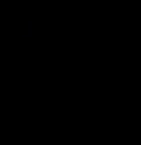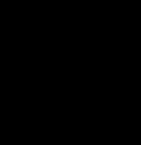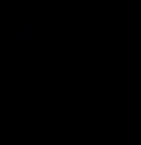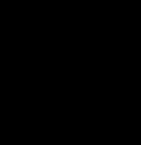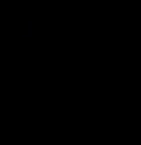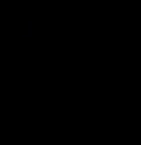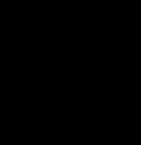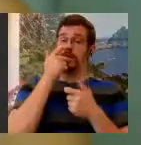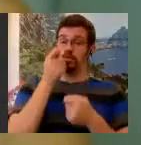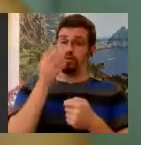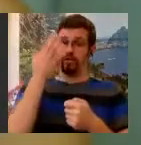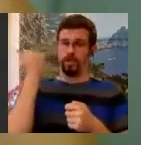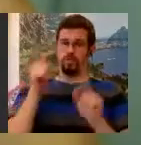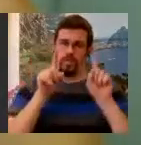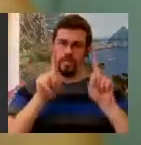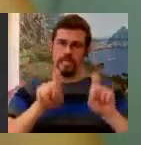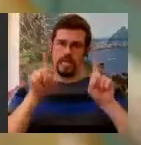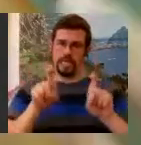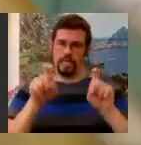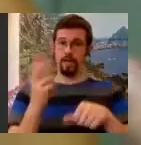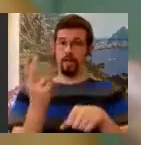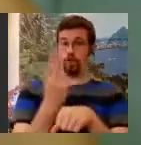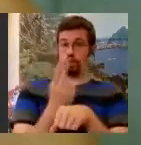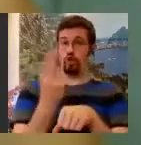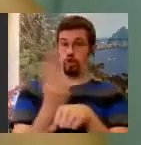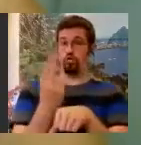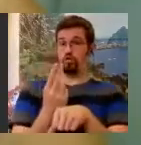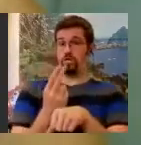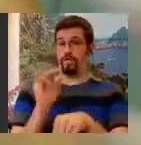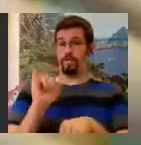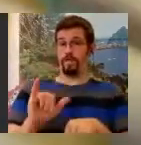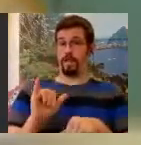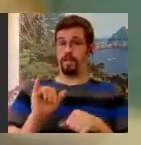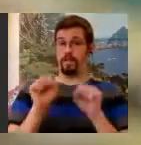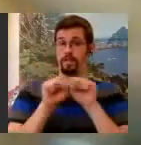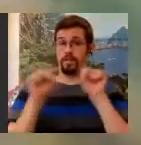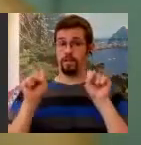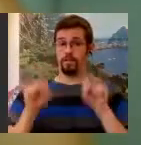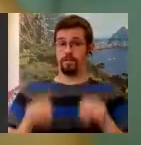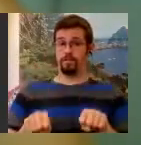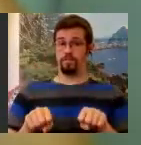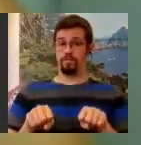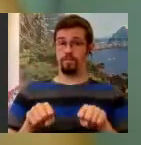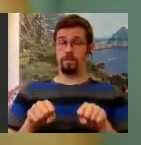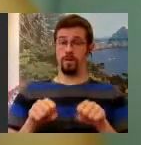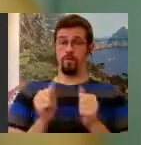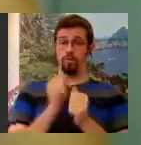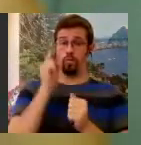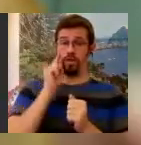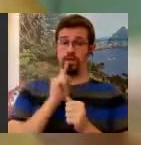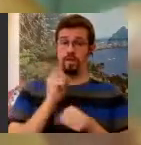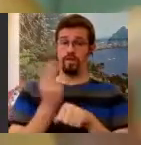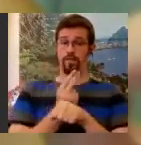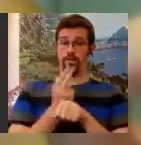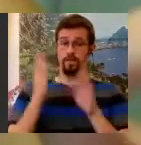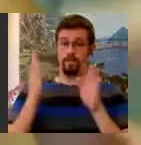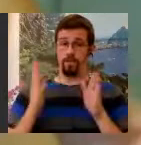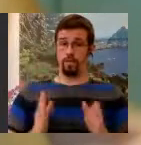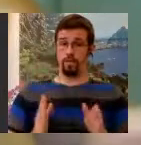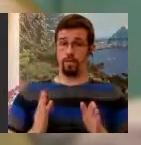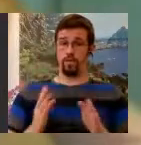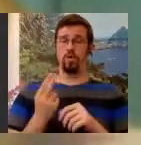we tested the usability of Swift with deaf users using